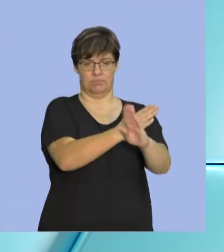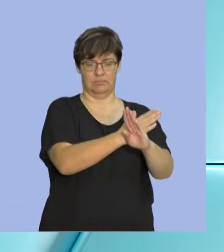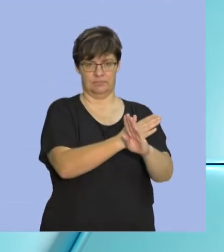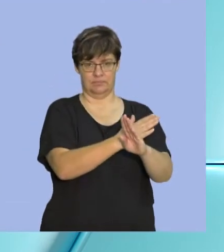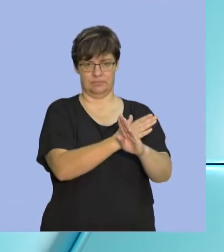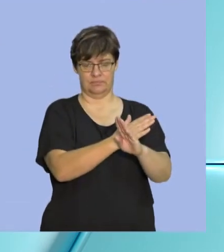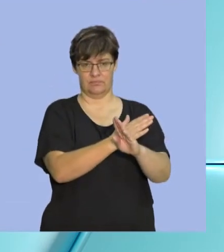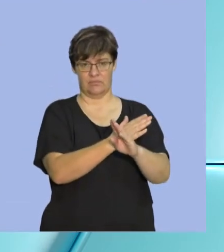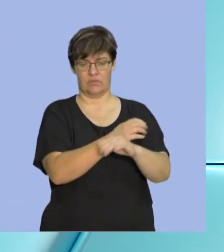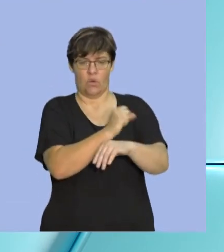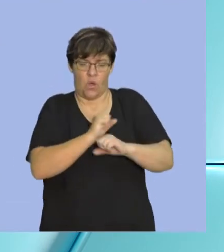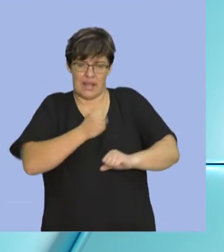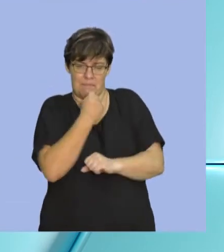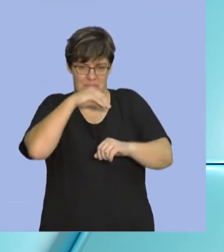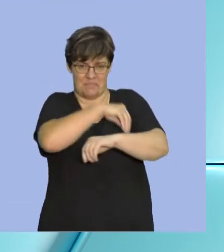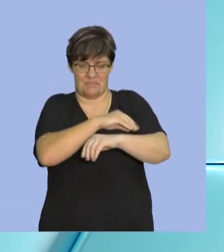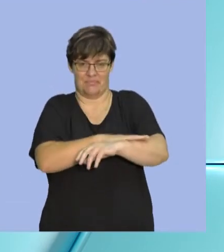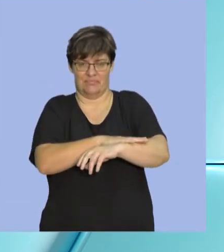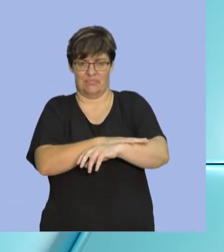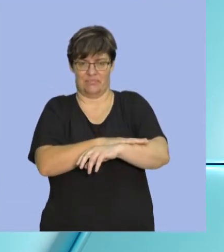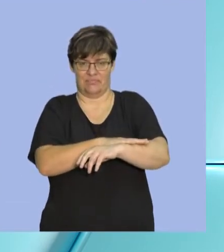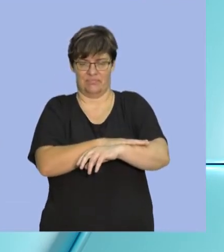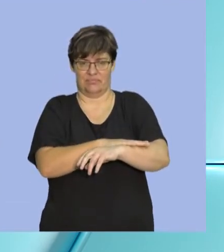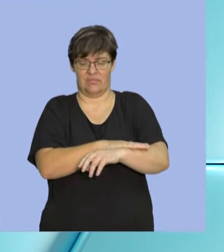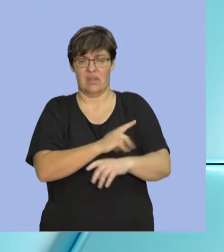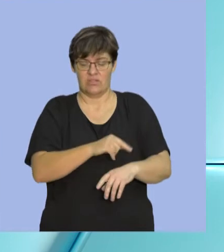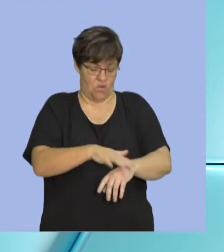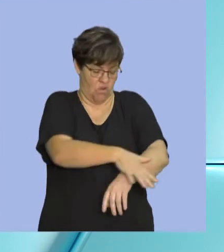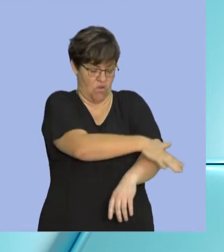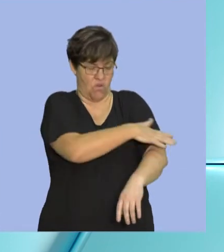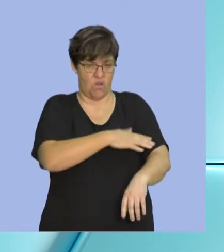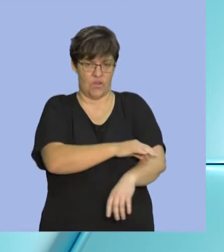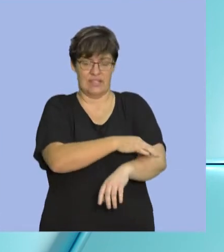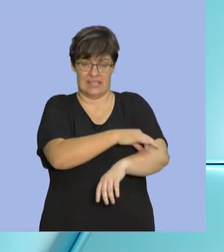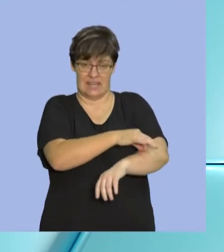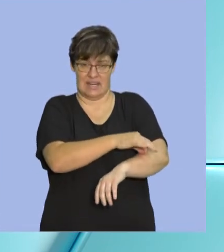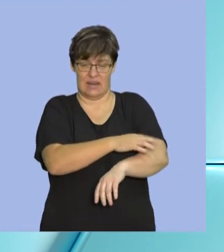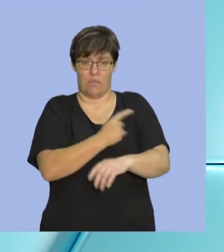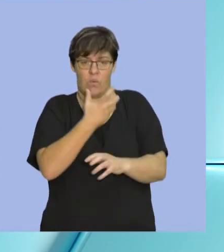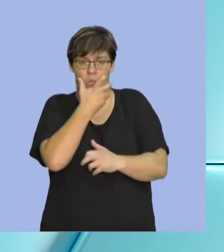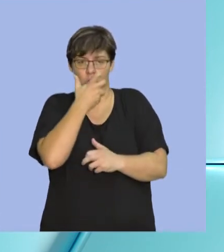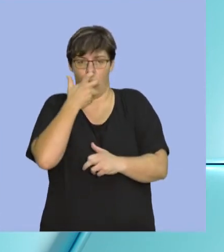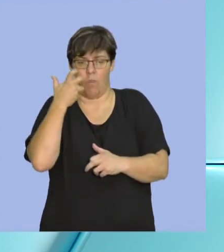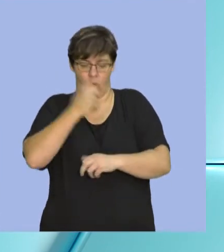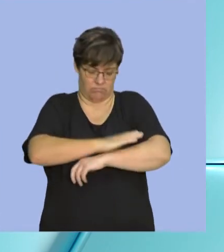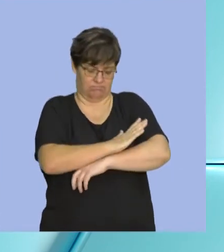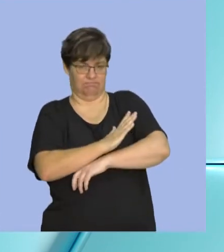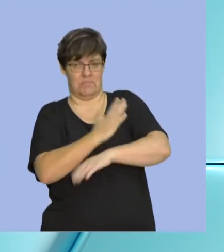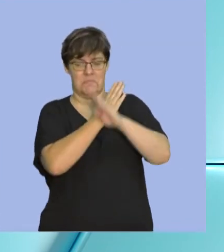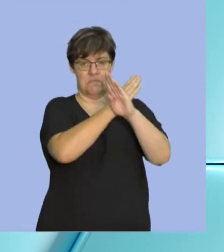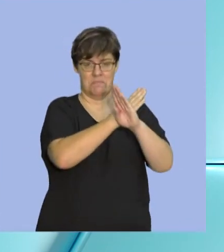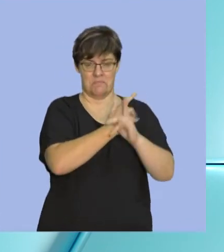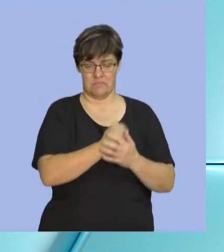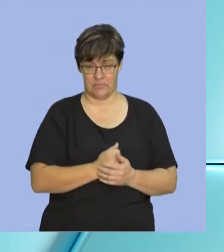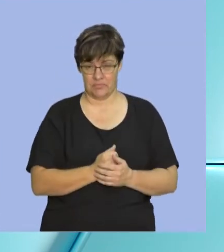air, and it allows the air around your skin to warm up. And that's one mechanism